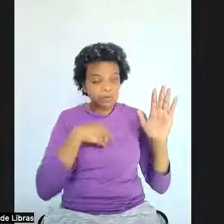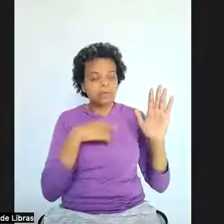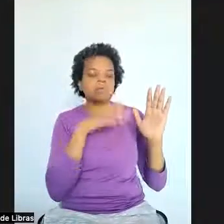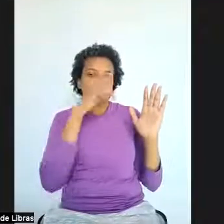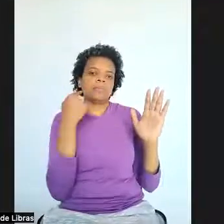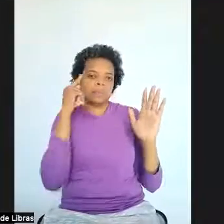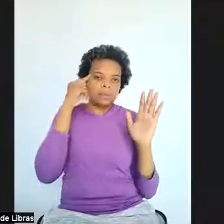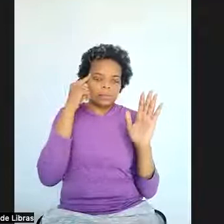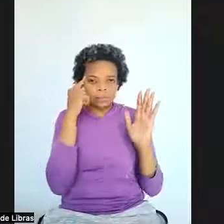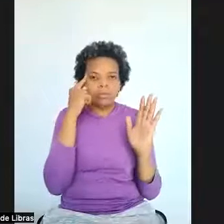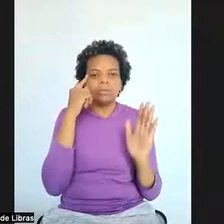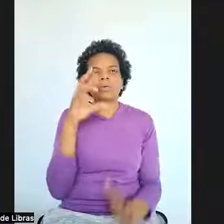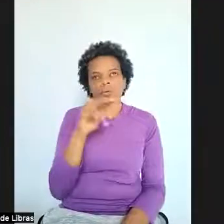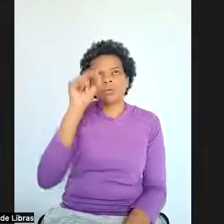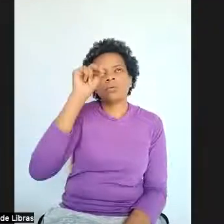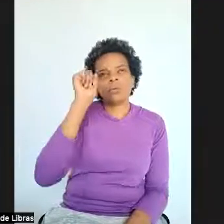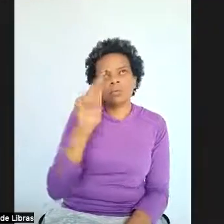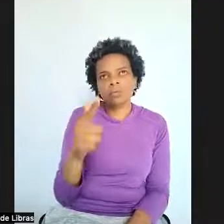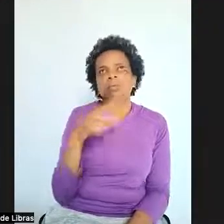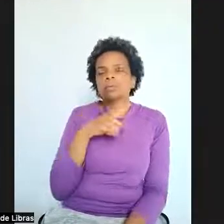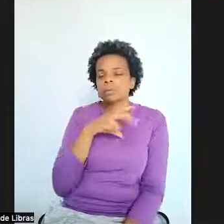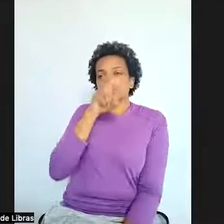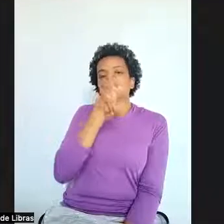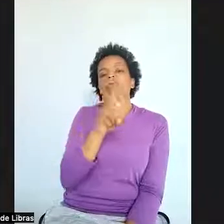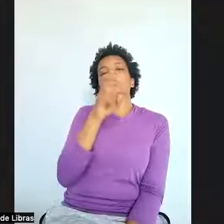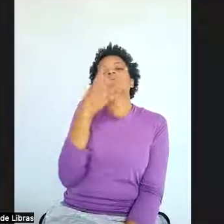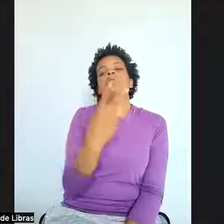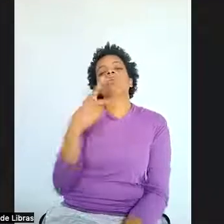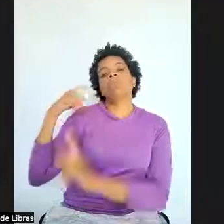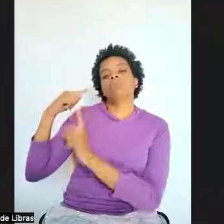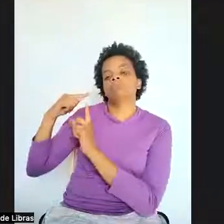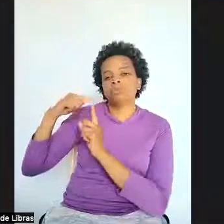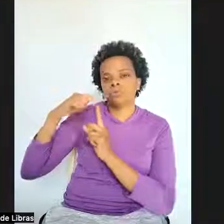Our project are involved in pancoros, which work